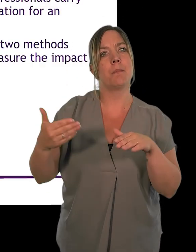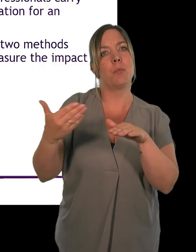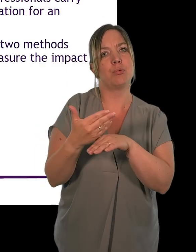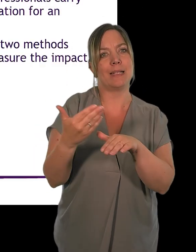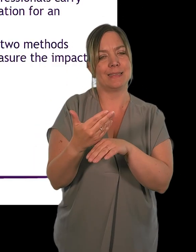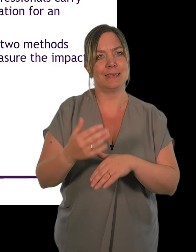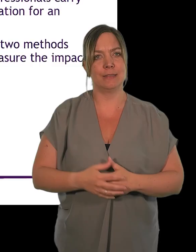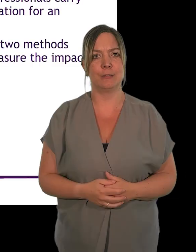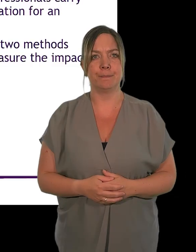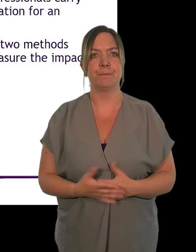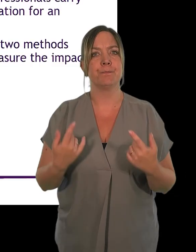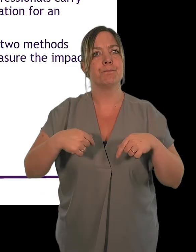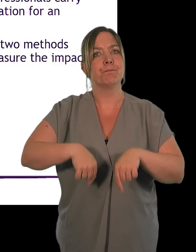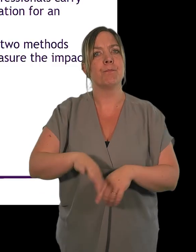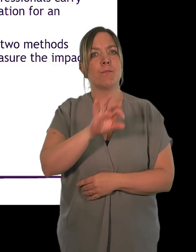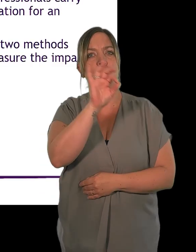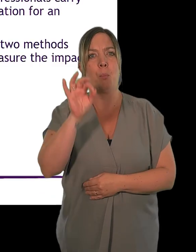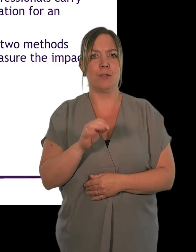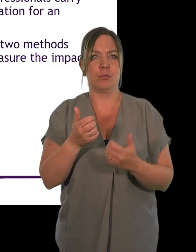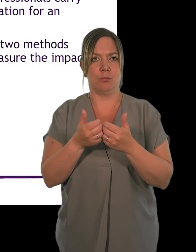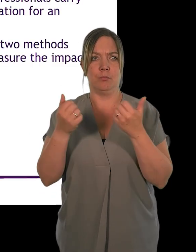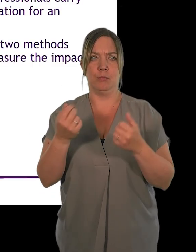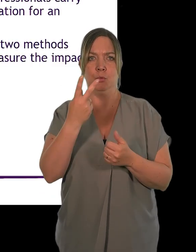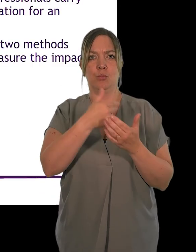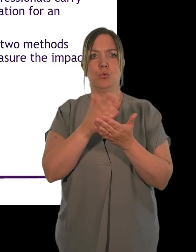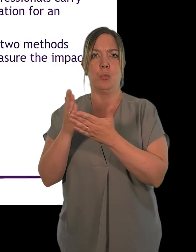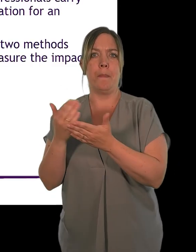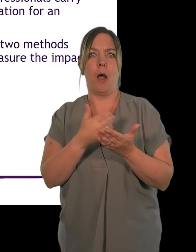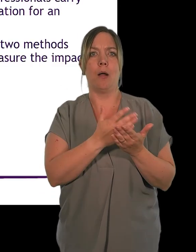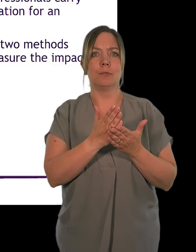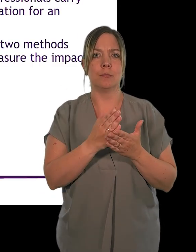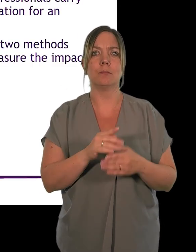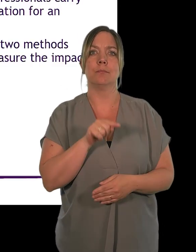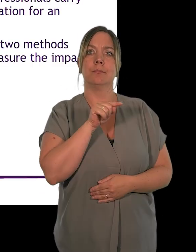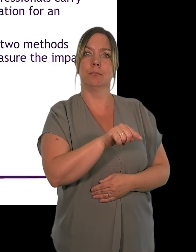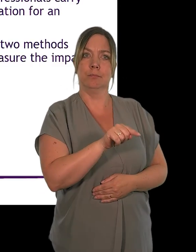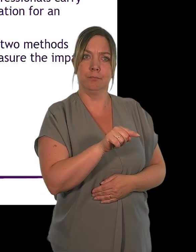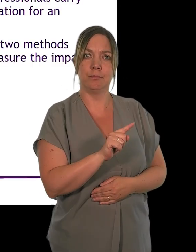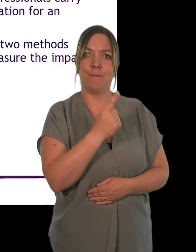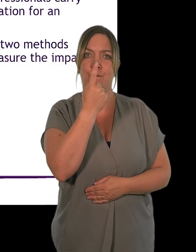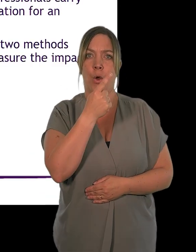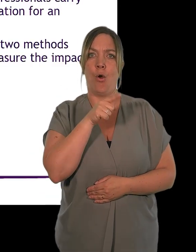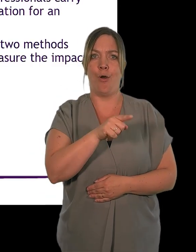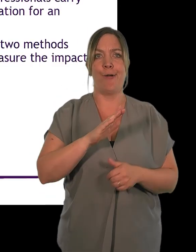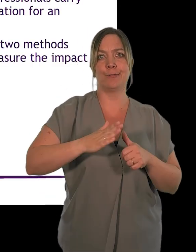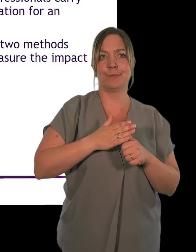this question, I'm going to break it up into 2. So the first part, you need to provide